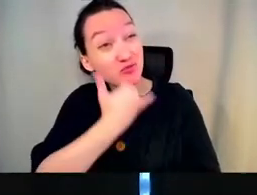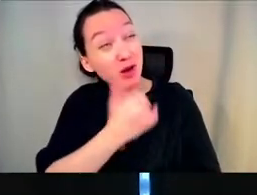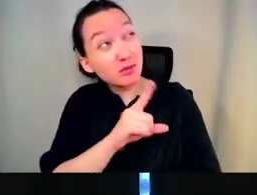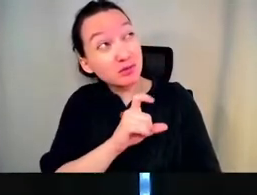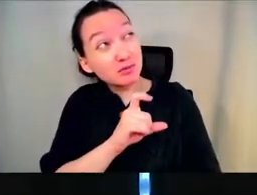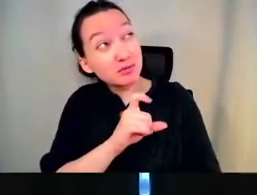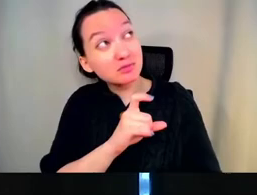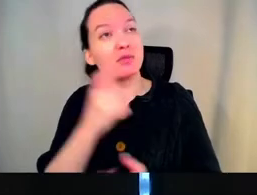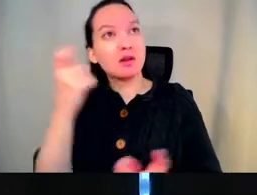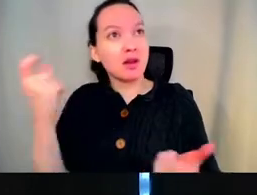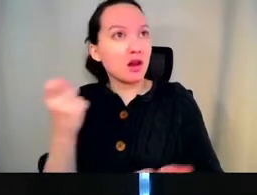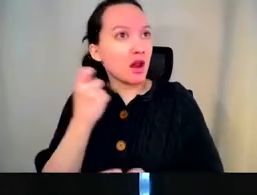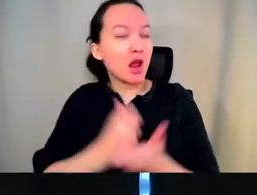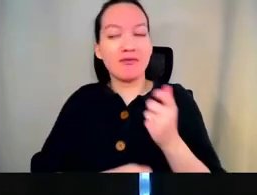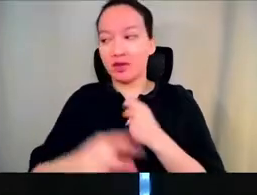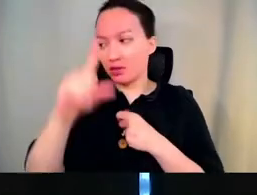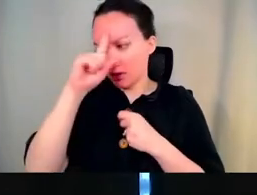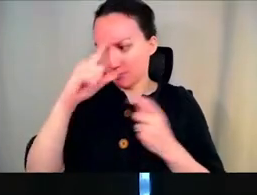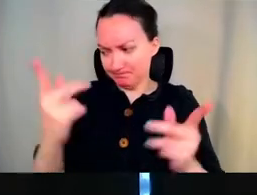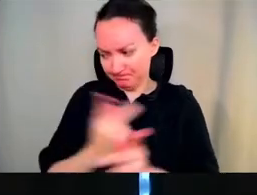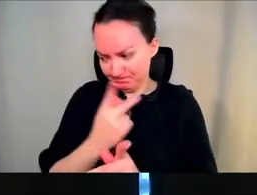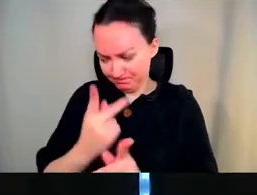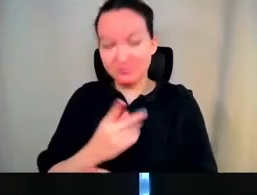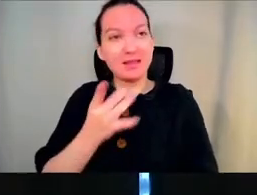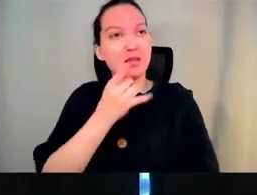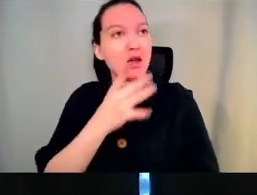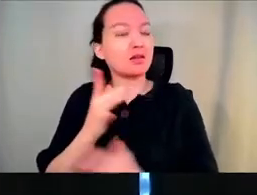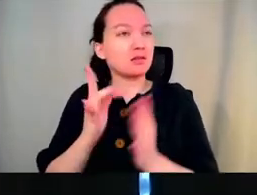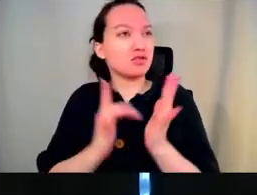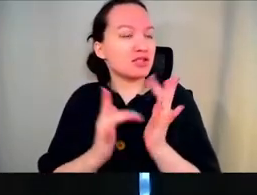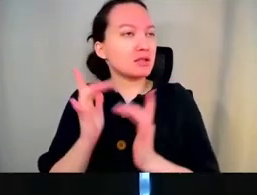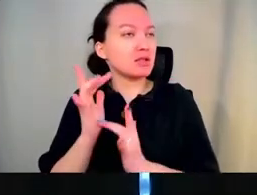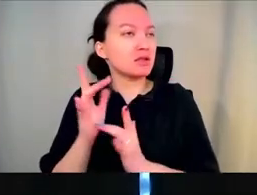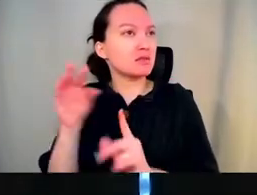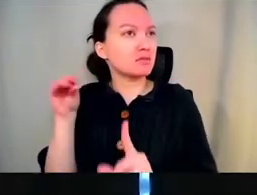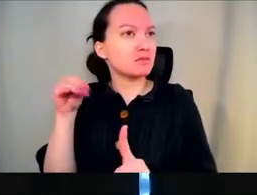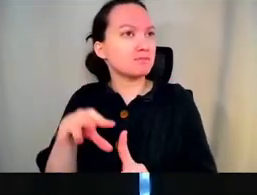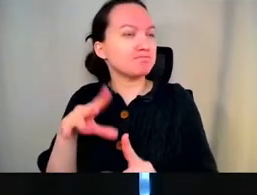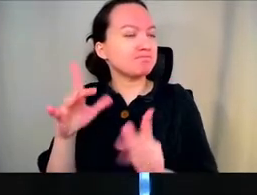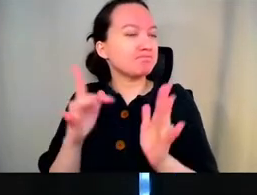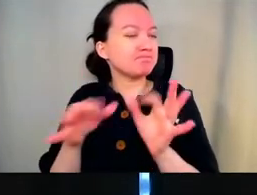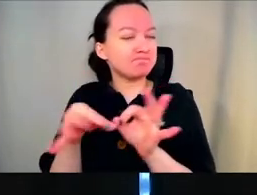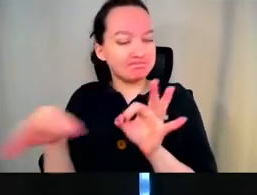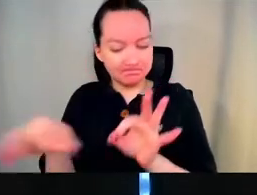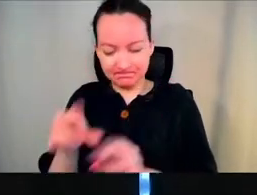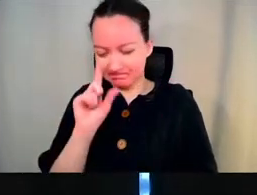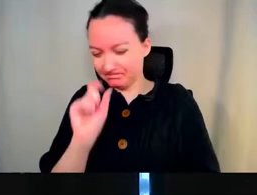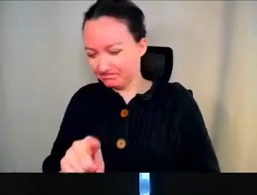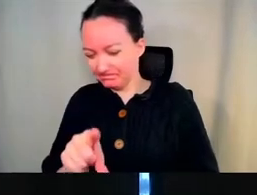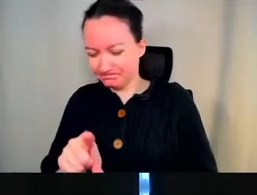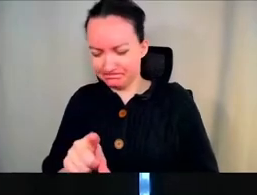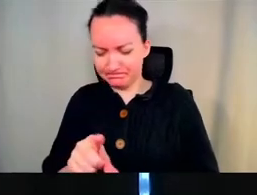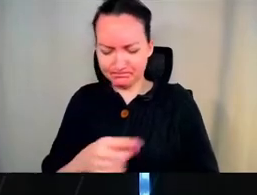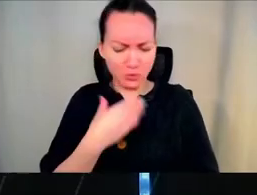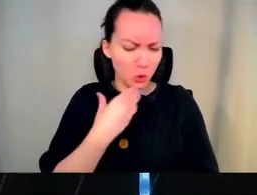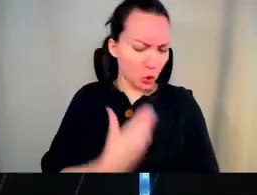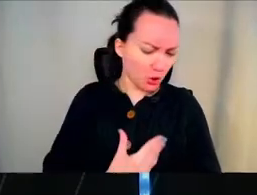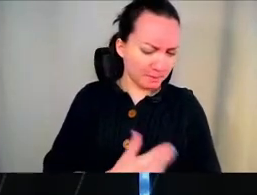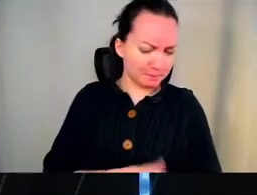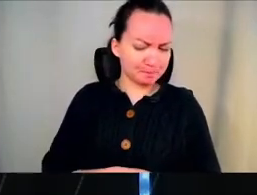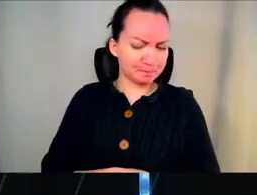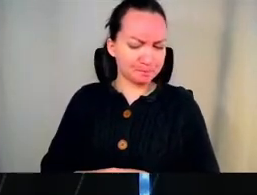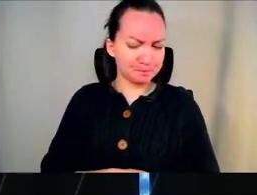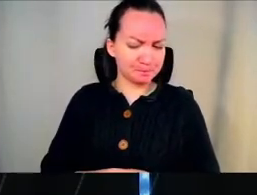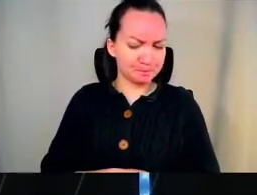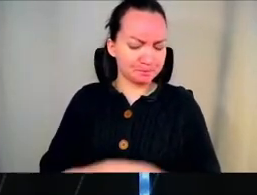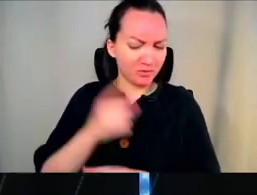So we hold every thought captive and we put it under the light of Jesus and Scripture, and we ask the question, is this good? Is